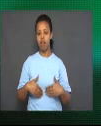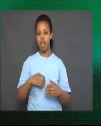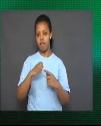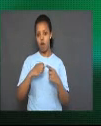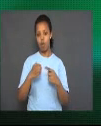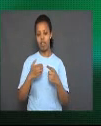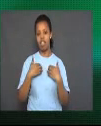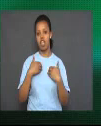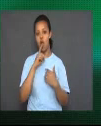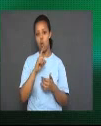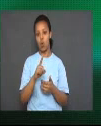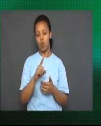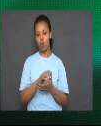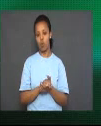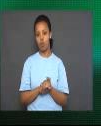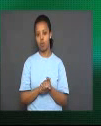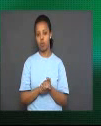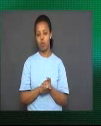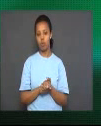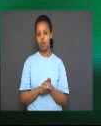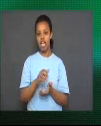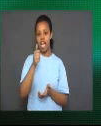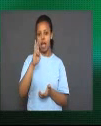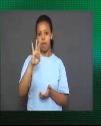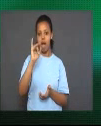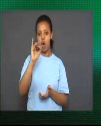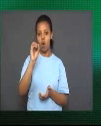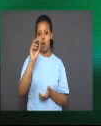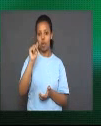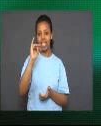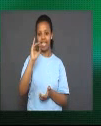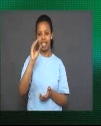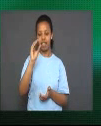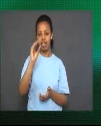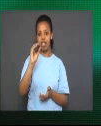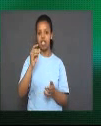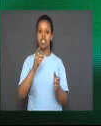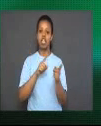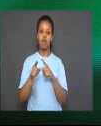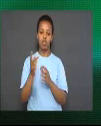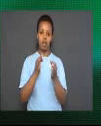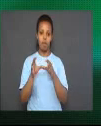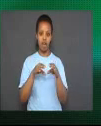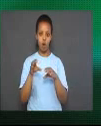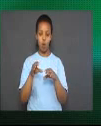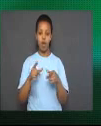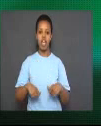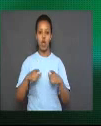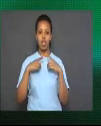The term abiotic describes the non-living part of an